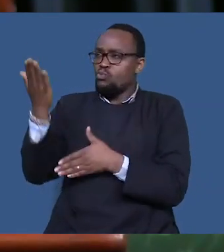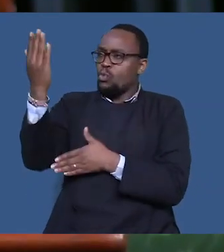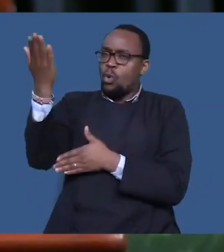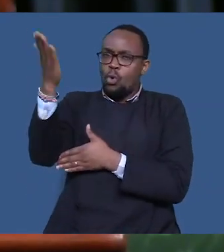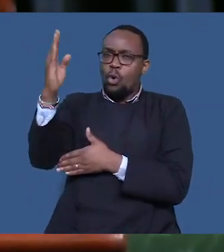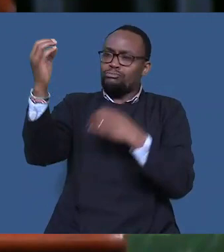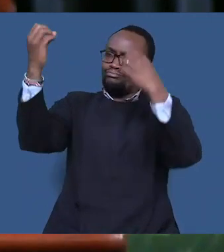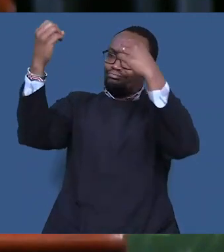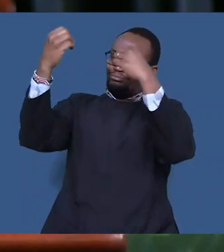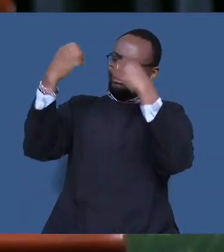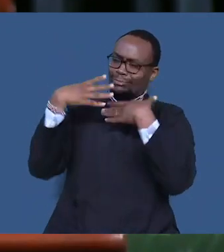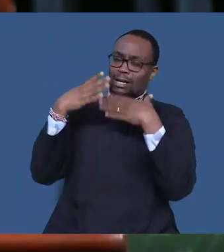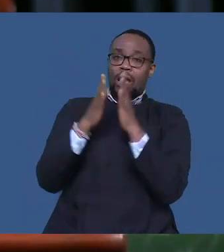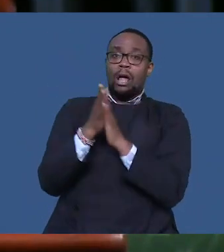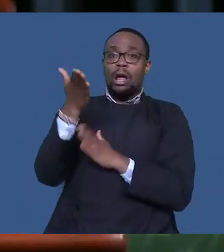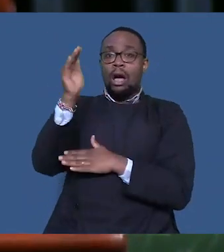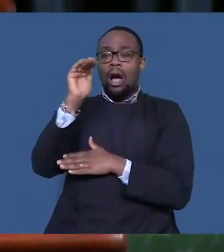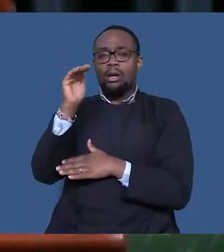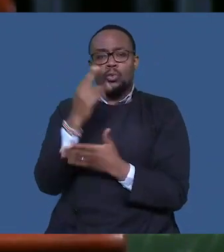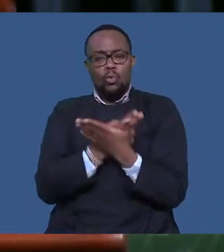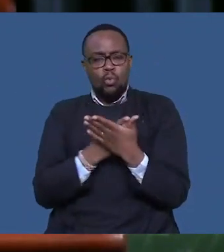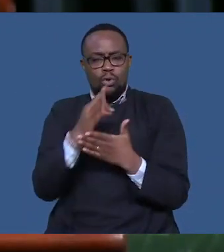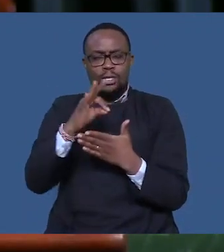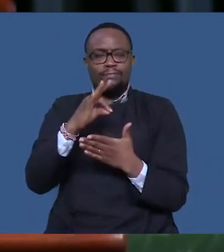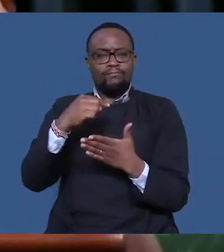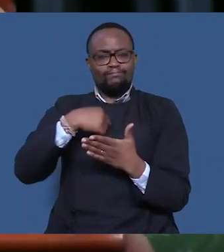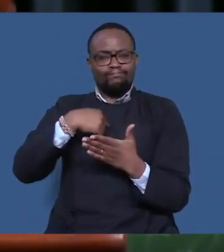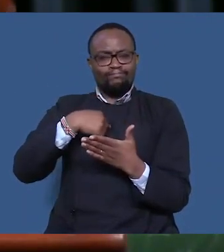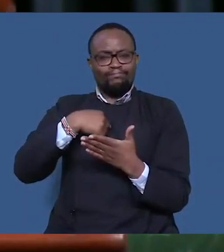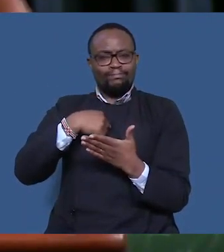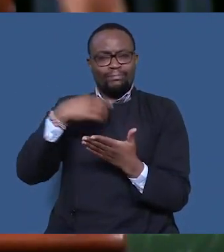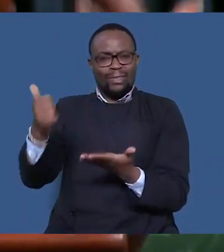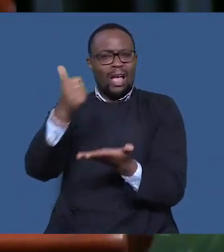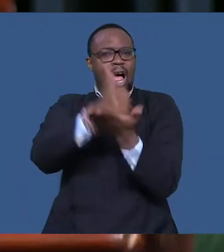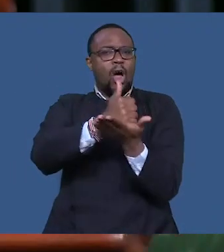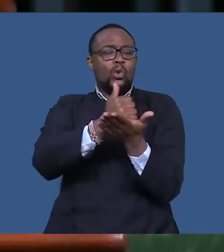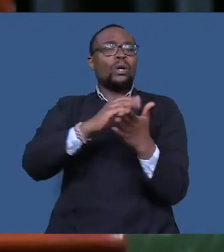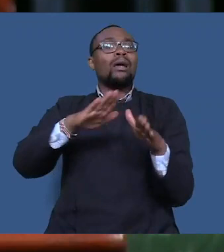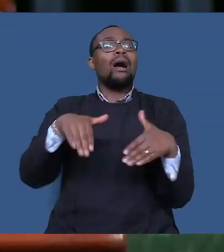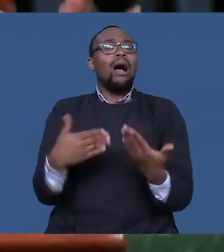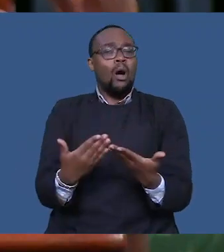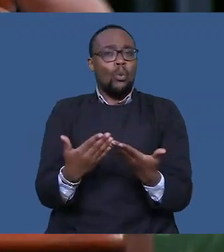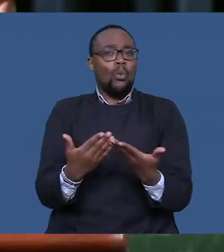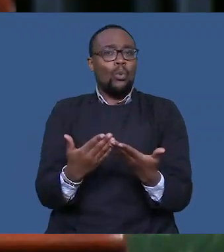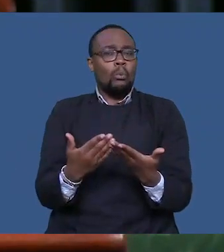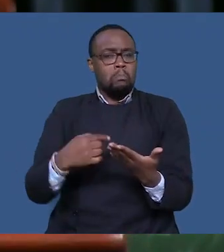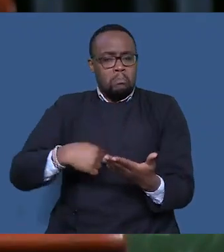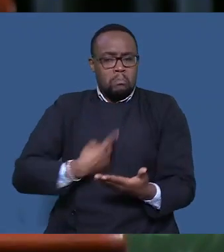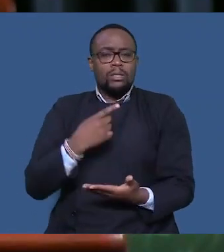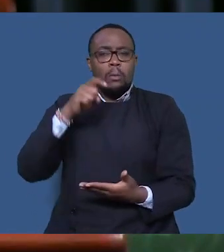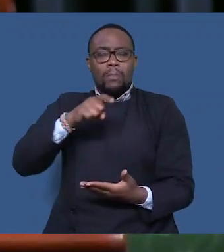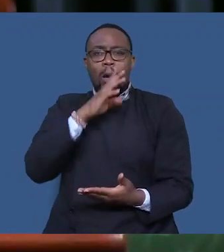through you. And then you ask the Spirit of God, how can He set you apart? Because for you to actually shine the light of Christ, you need to be